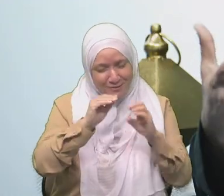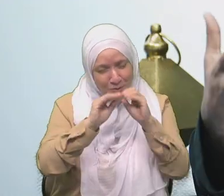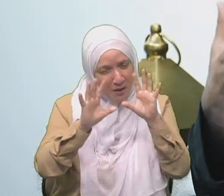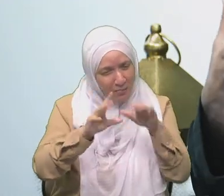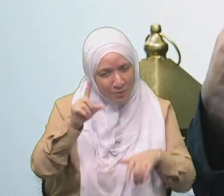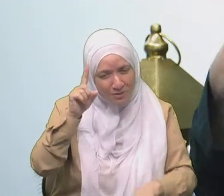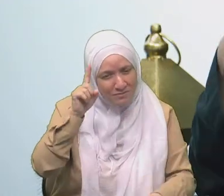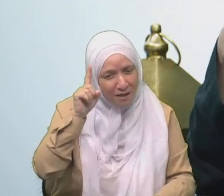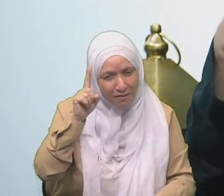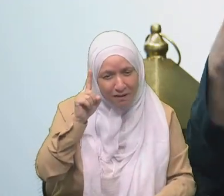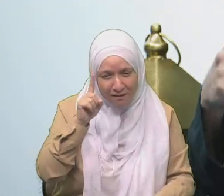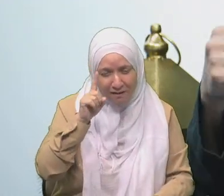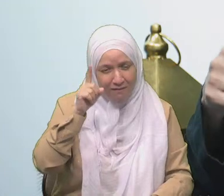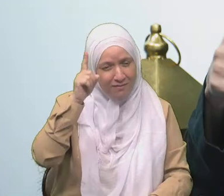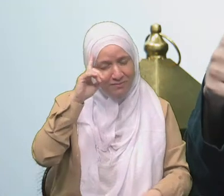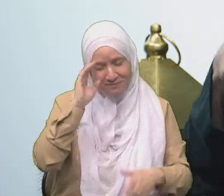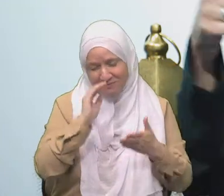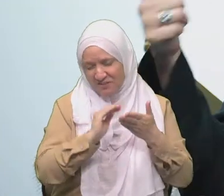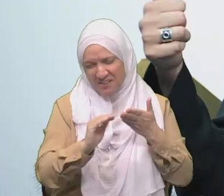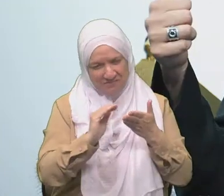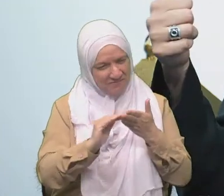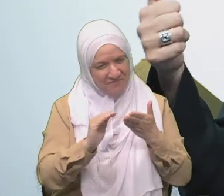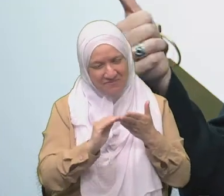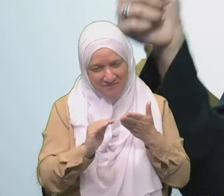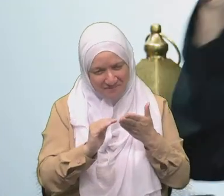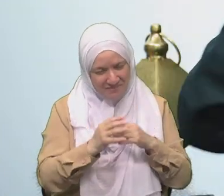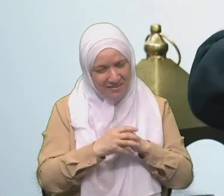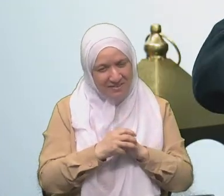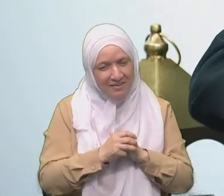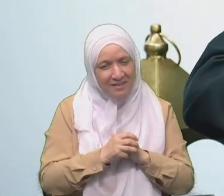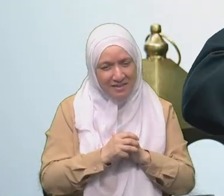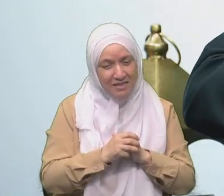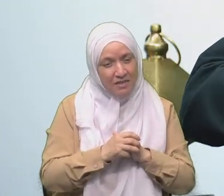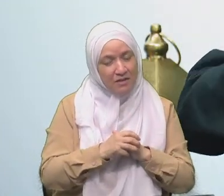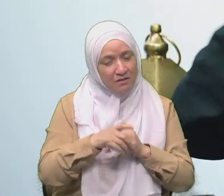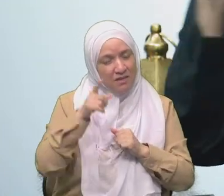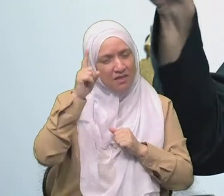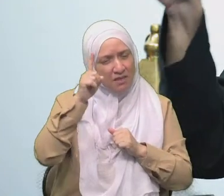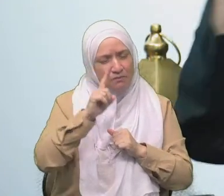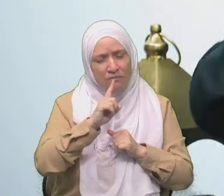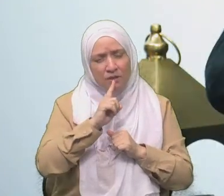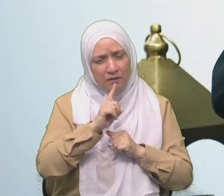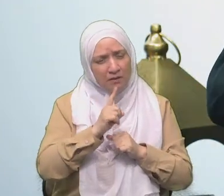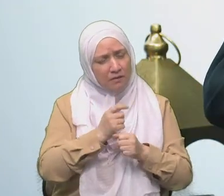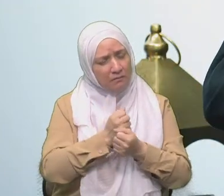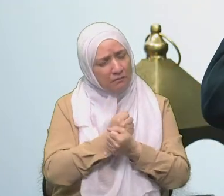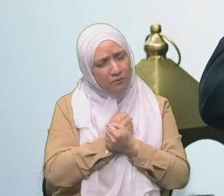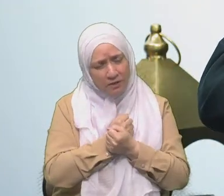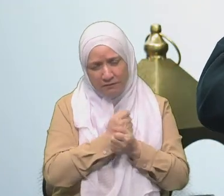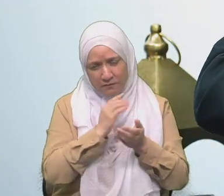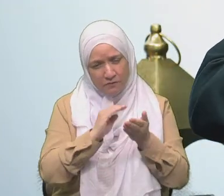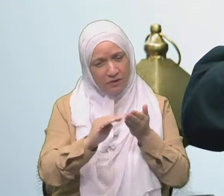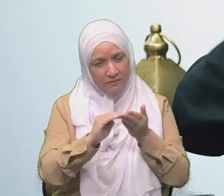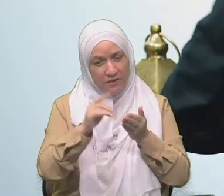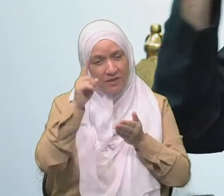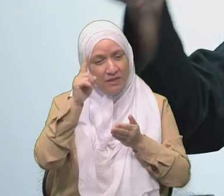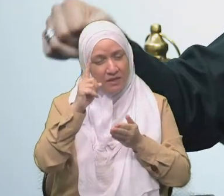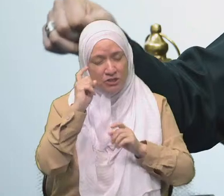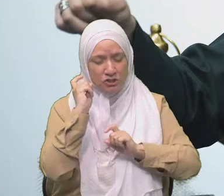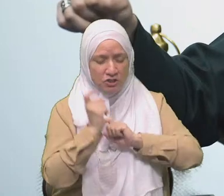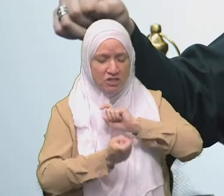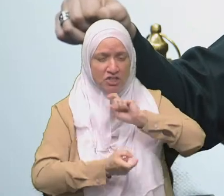ulama mention it too, like, Allahumma innaka afuwwun kareemun, you are forgiving and generous. So